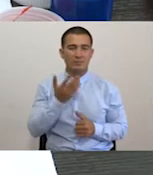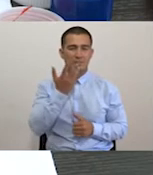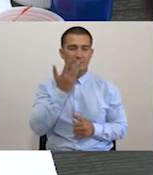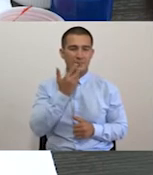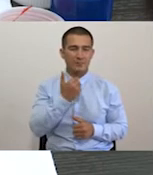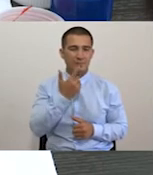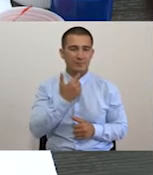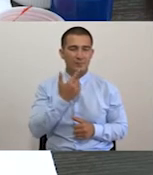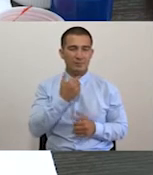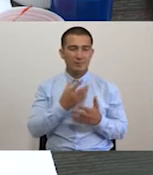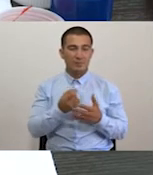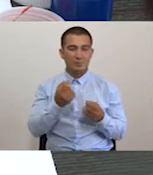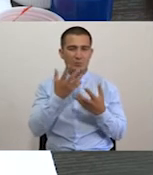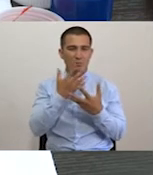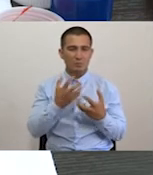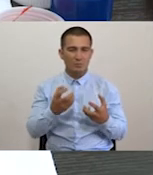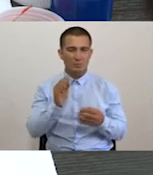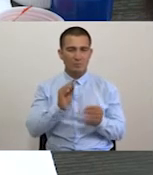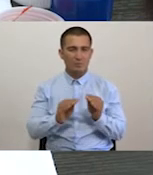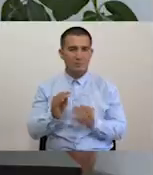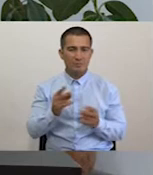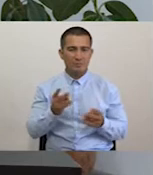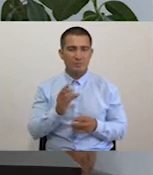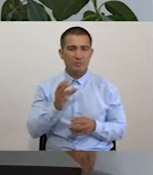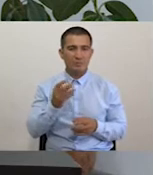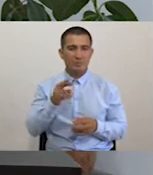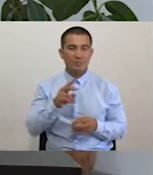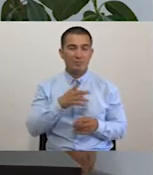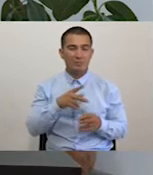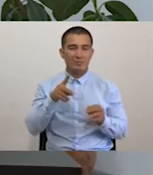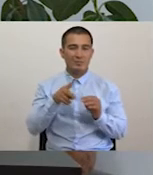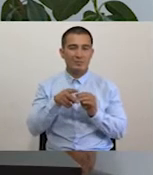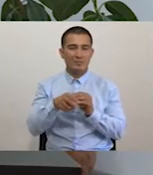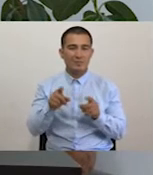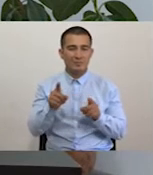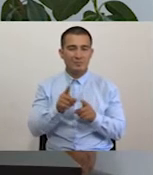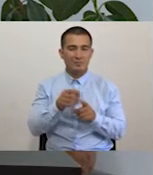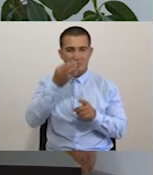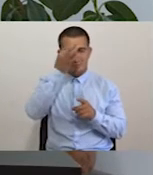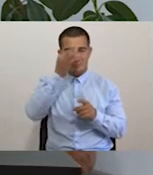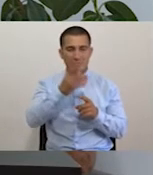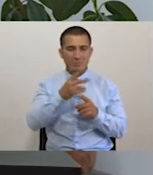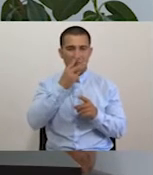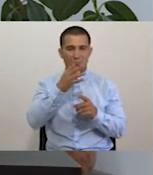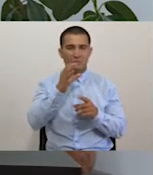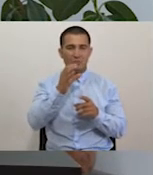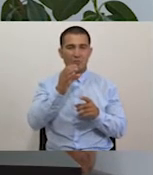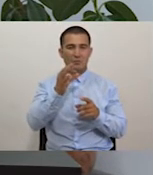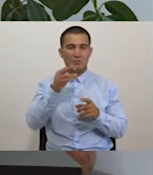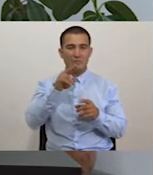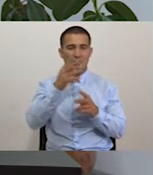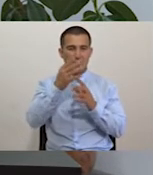Qizil rangimizni biroz to'qroq qilib berib olamiz. Soyasi qirqilib qolmasligi uchun mana shu rangni tepaga qaratib ham